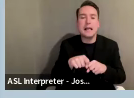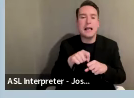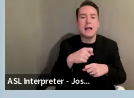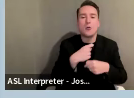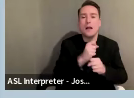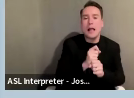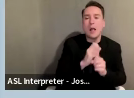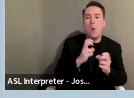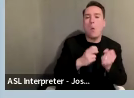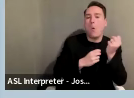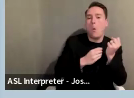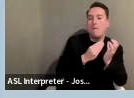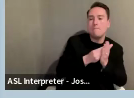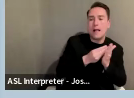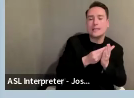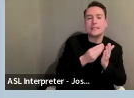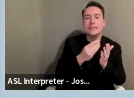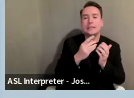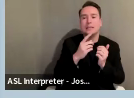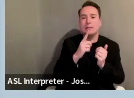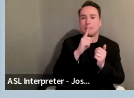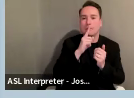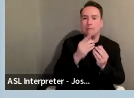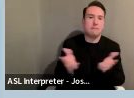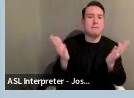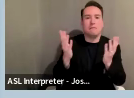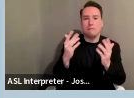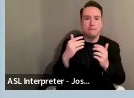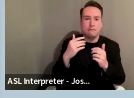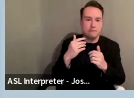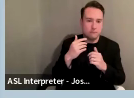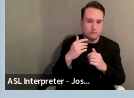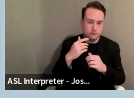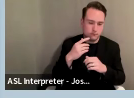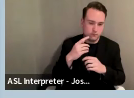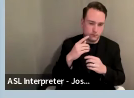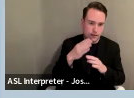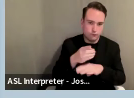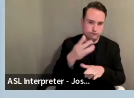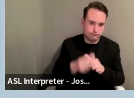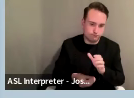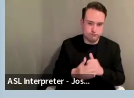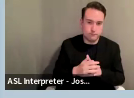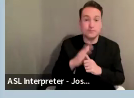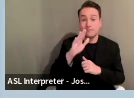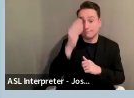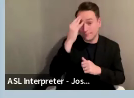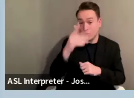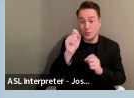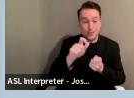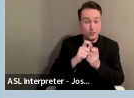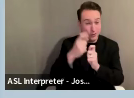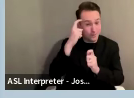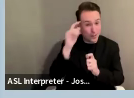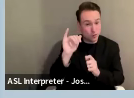your kids don't have free reign until an age that you're comfortable with. And keep in mind, you can always change your mind too. So let's say right now